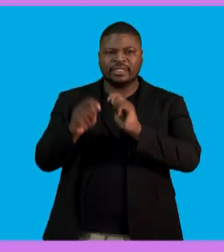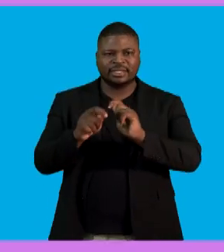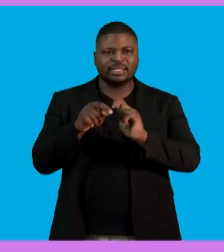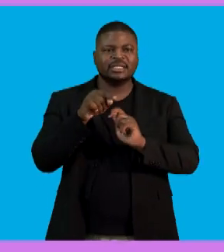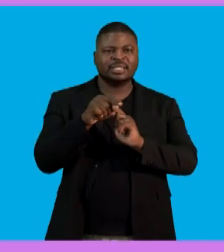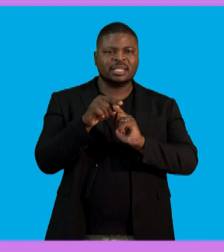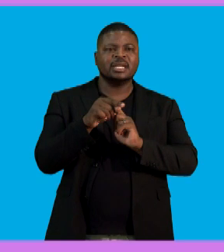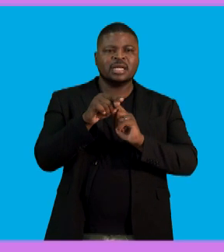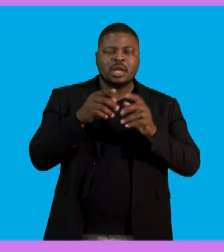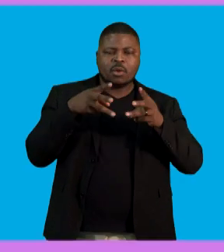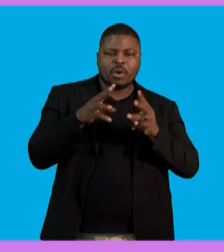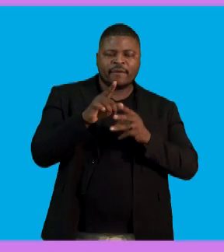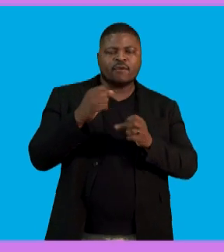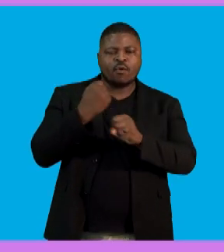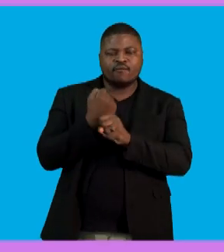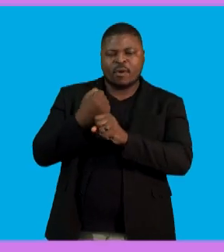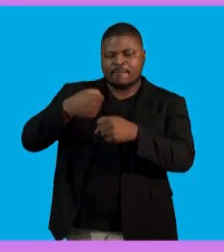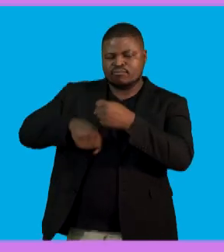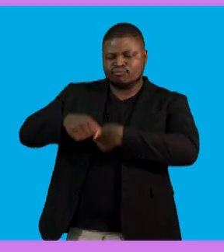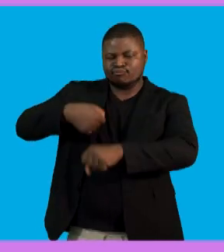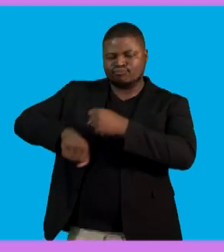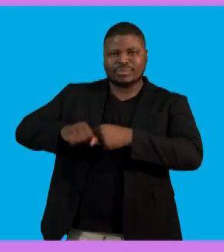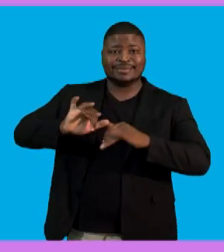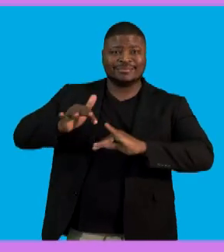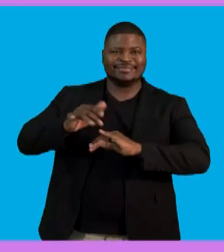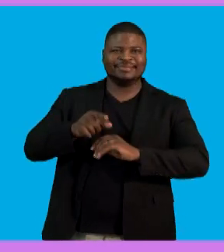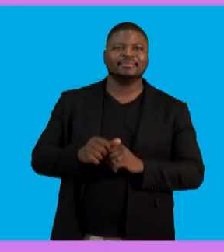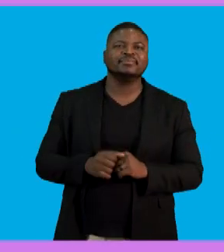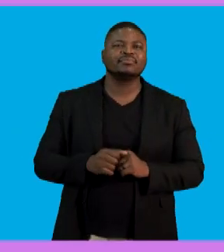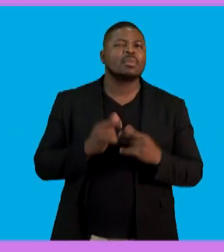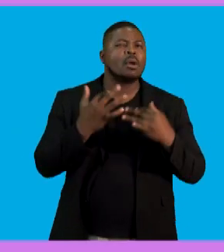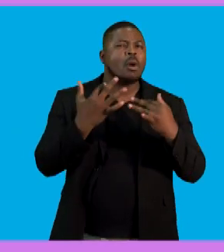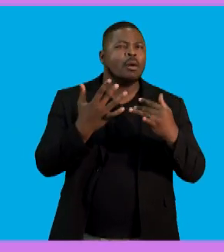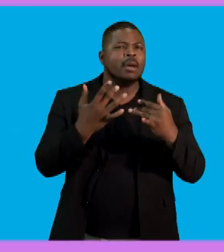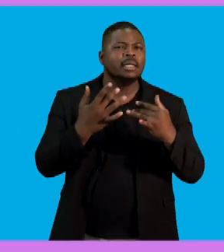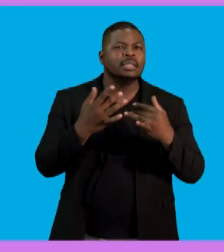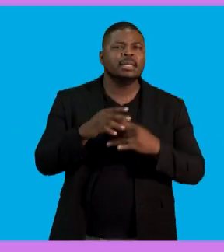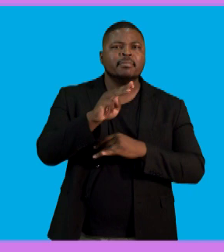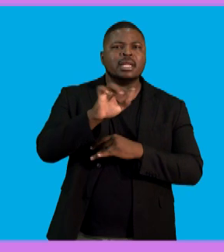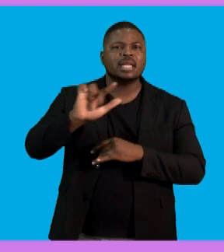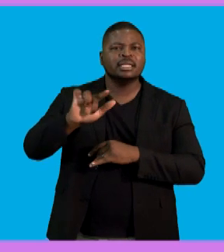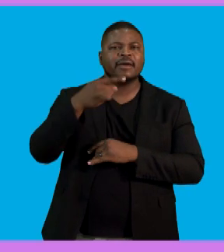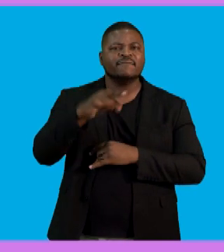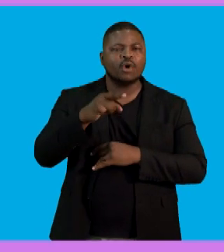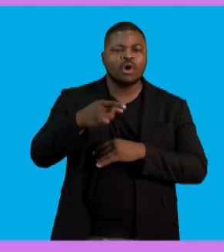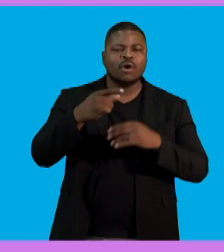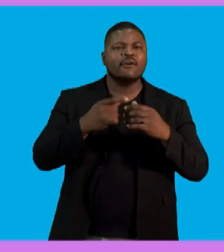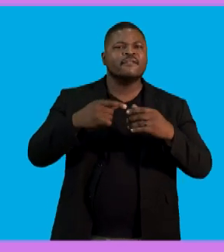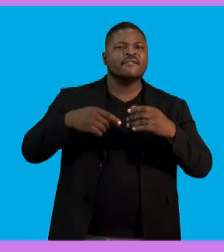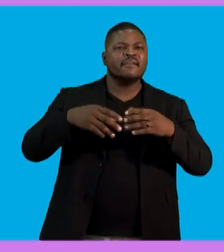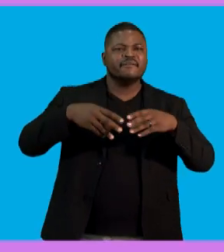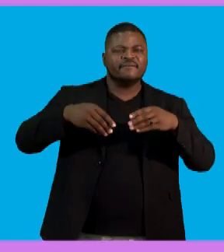conversion factor for baking. Question 1 says, how many milliliters of flour are needed for this